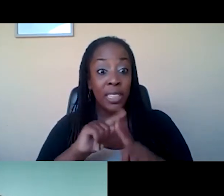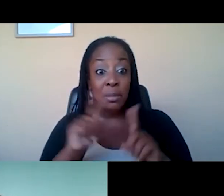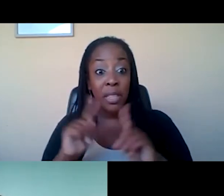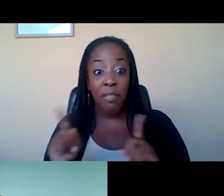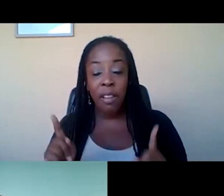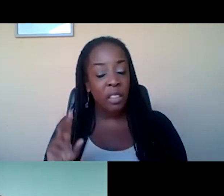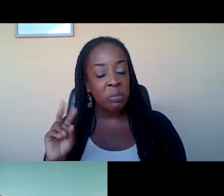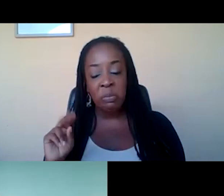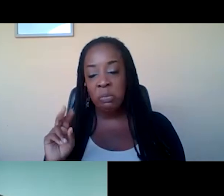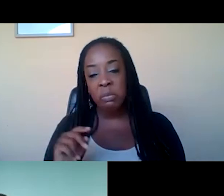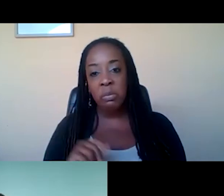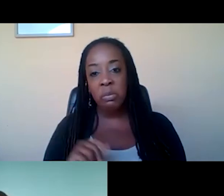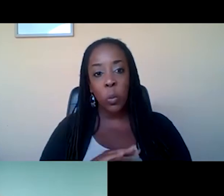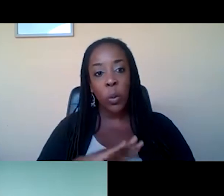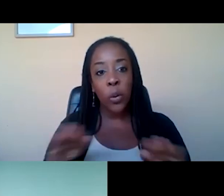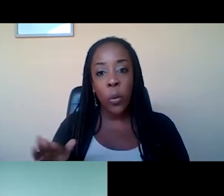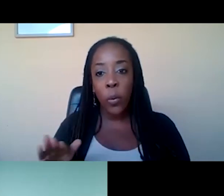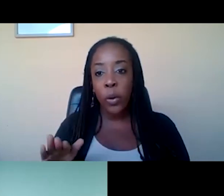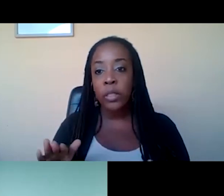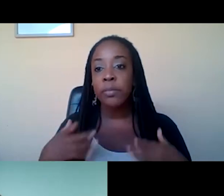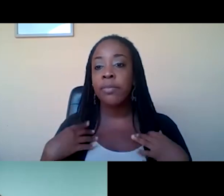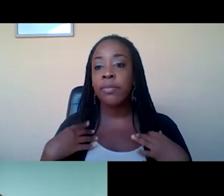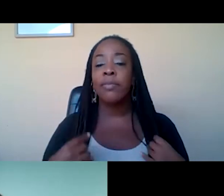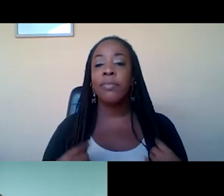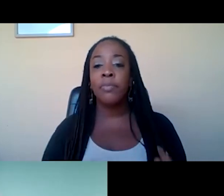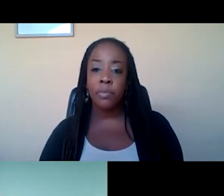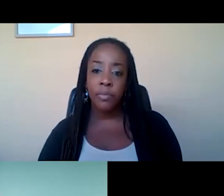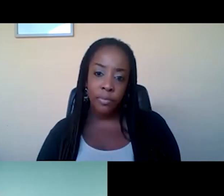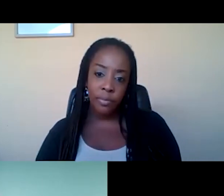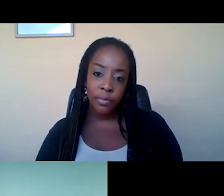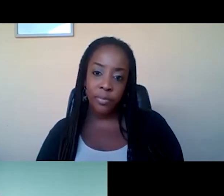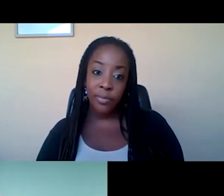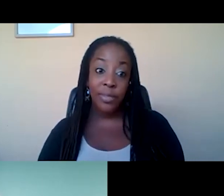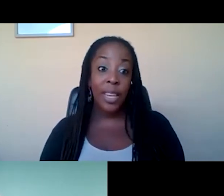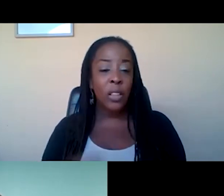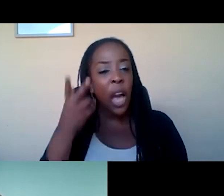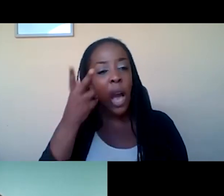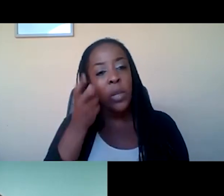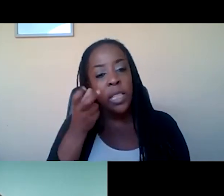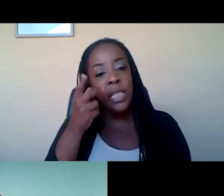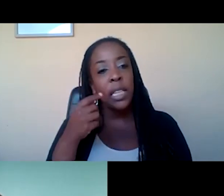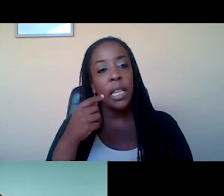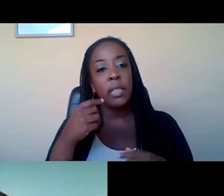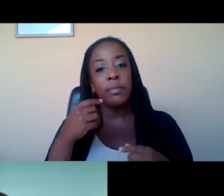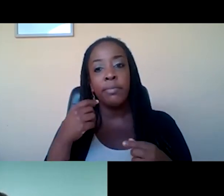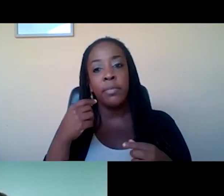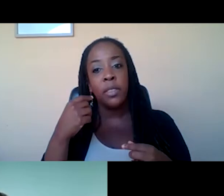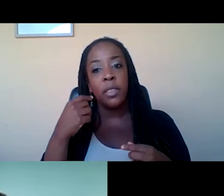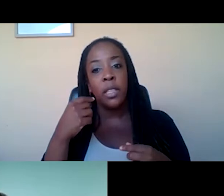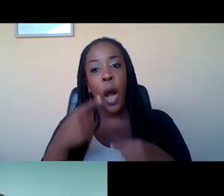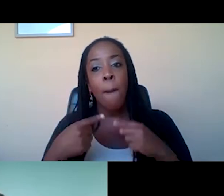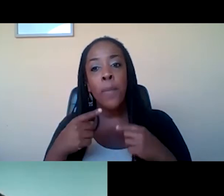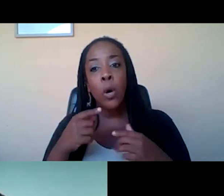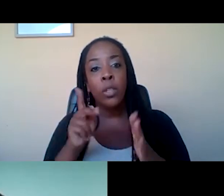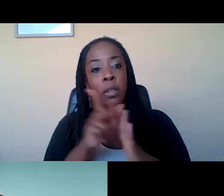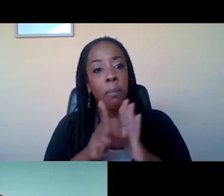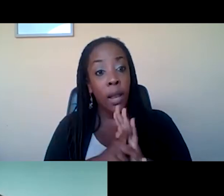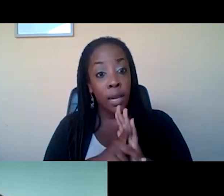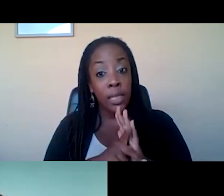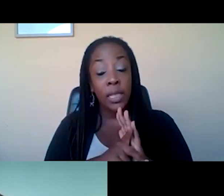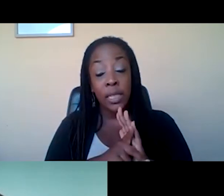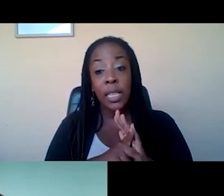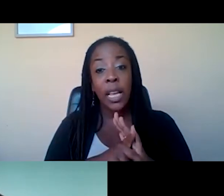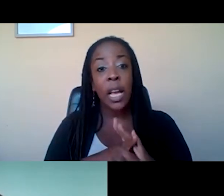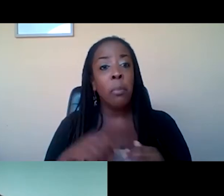I've listened to the need for the policies, and it's true, they are there. But what I've also found is that when you put someone like this in a